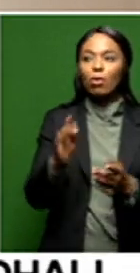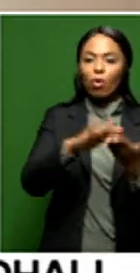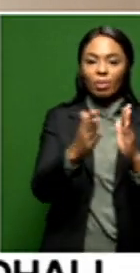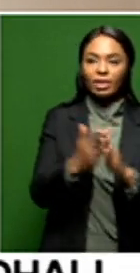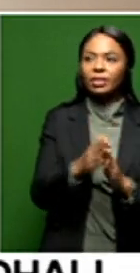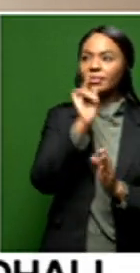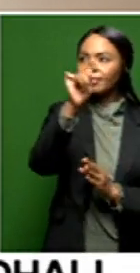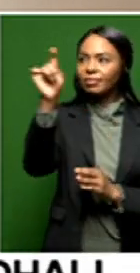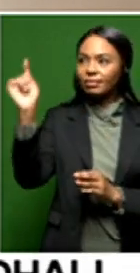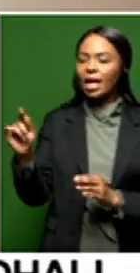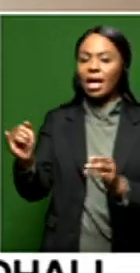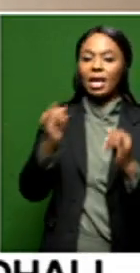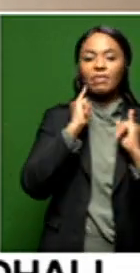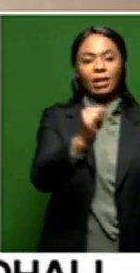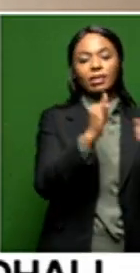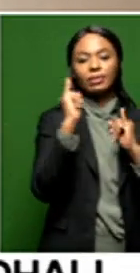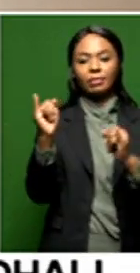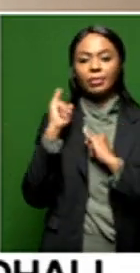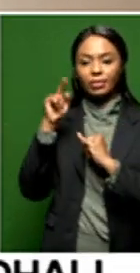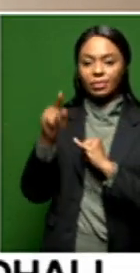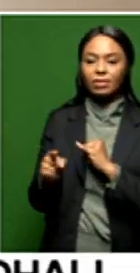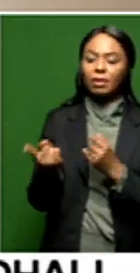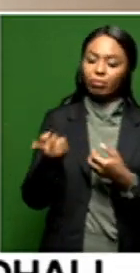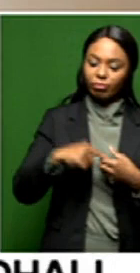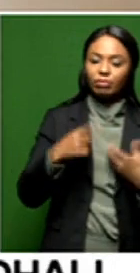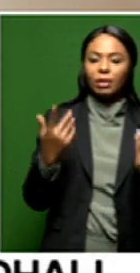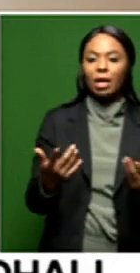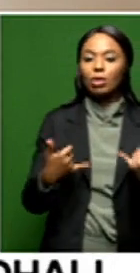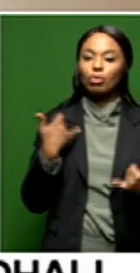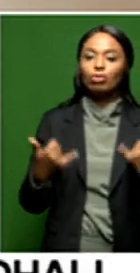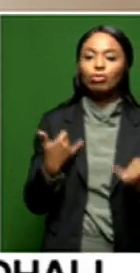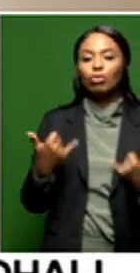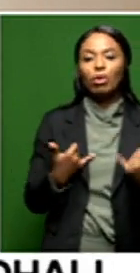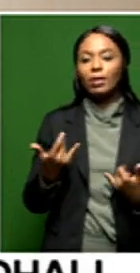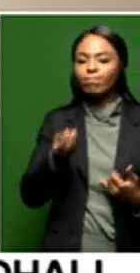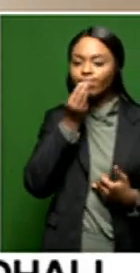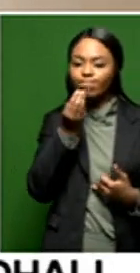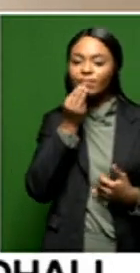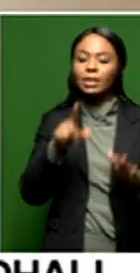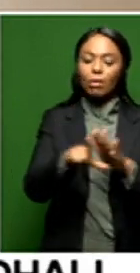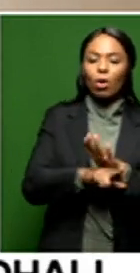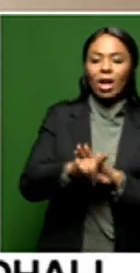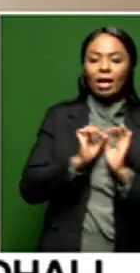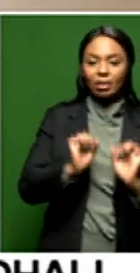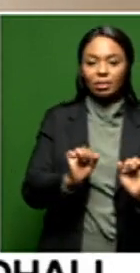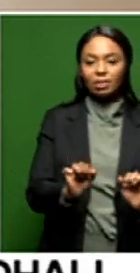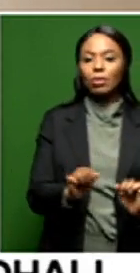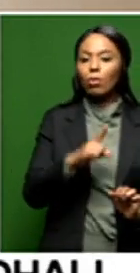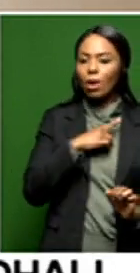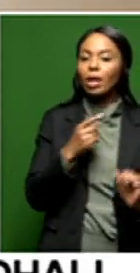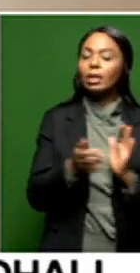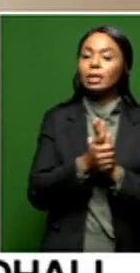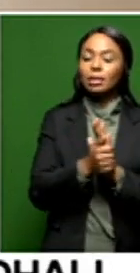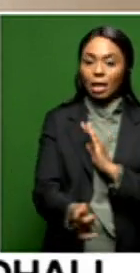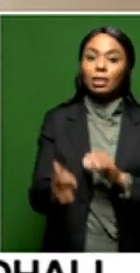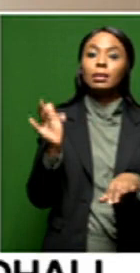area and tourists alike to come and enjoy our amazing cuisine and local ingredients. No, we've got a huge amount of talent